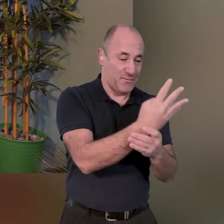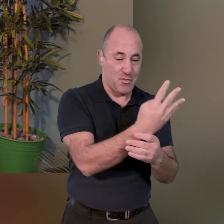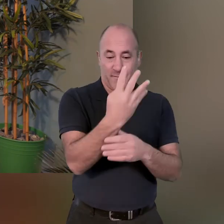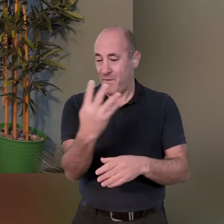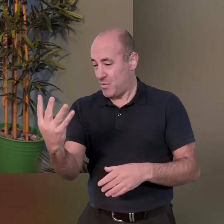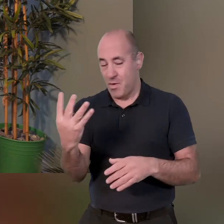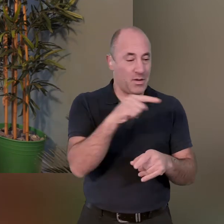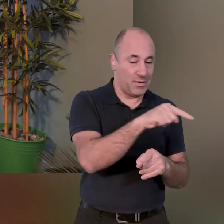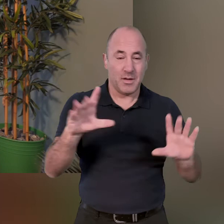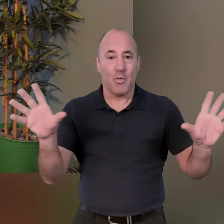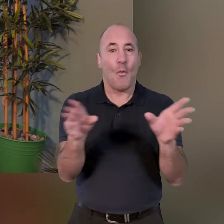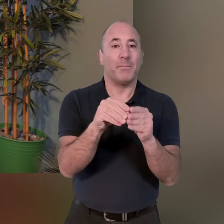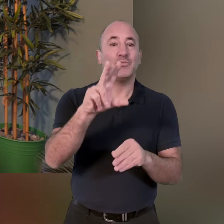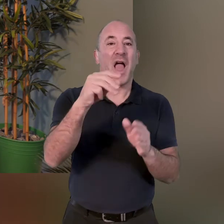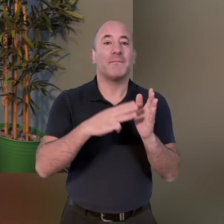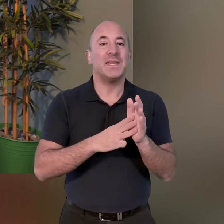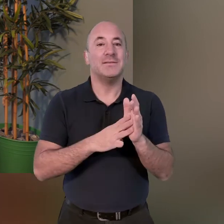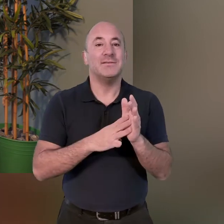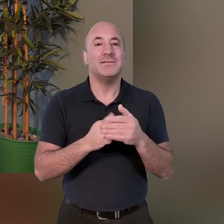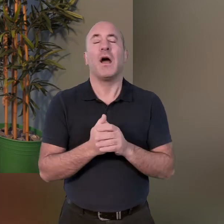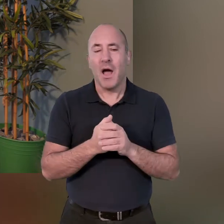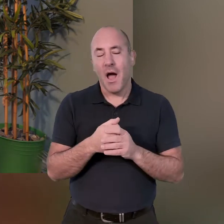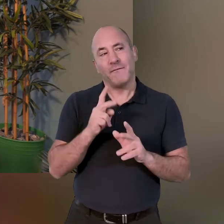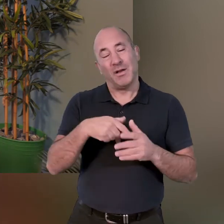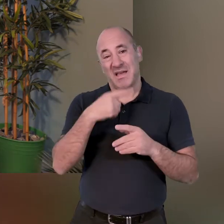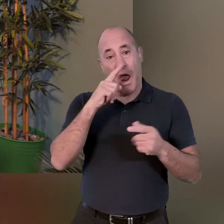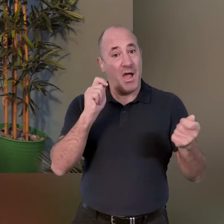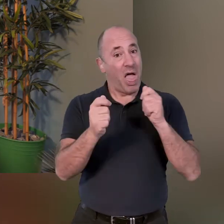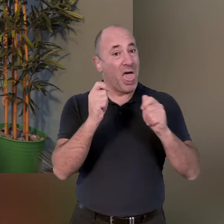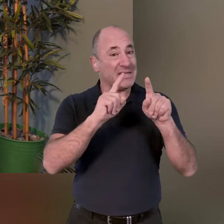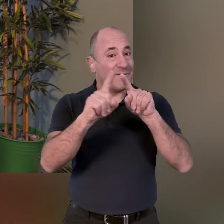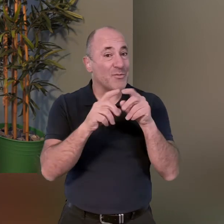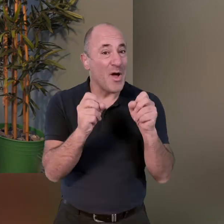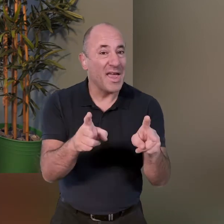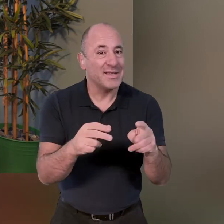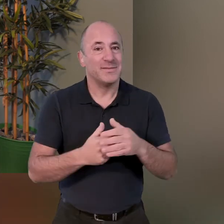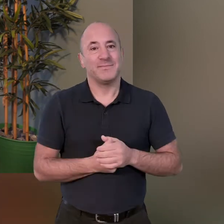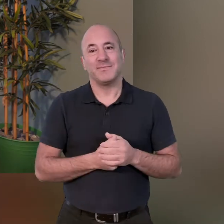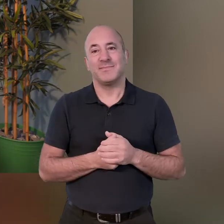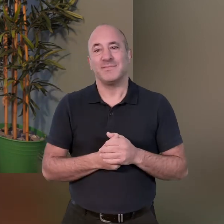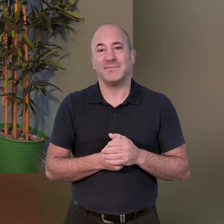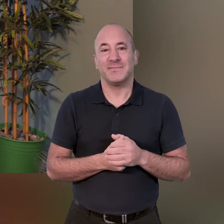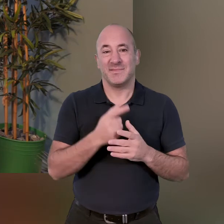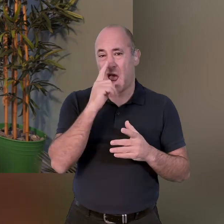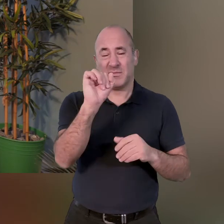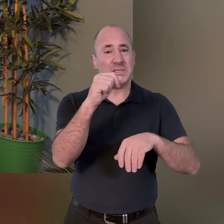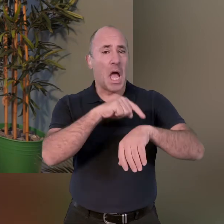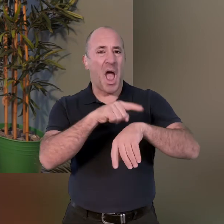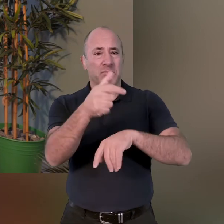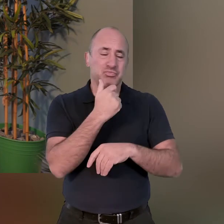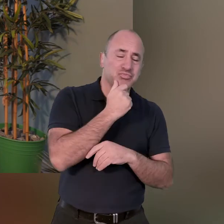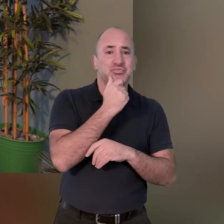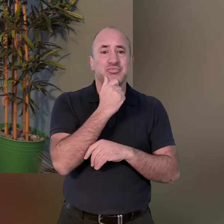12 minutes. And we also learned that we can adjust this in different ways. So you can do this in your own time, and you can do